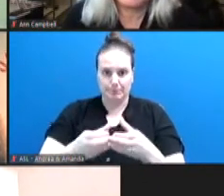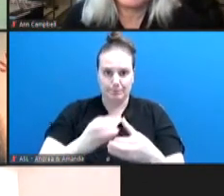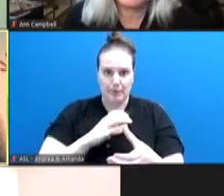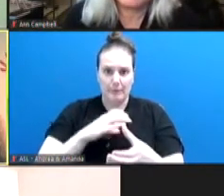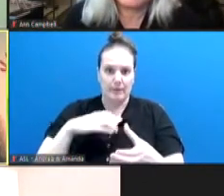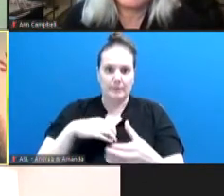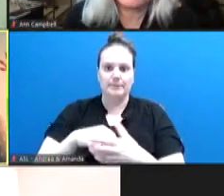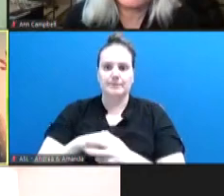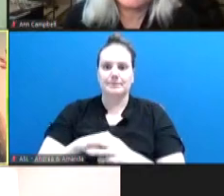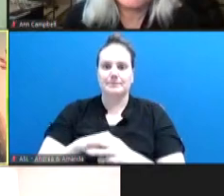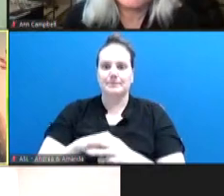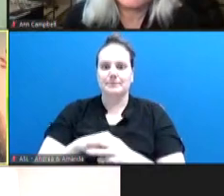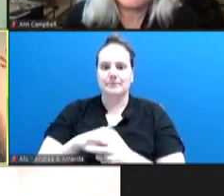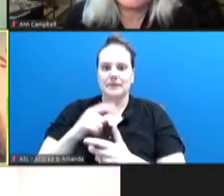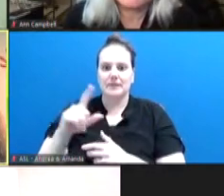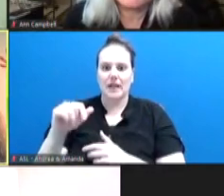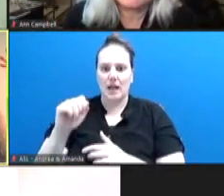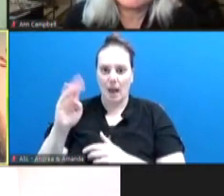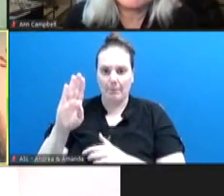Thank you. Zainab.